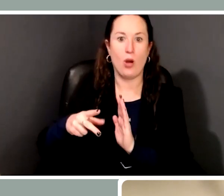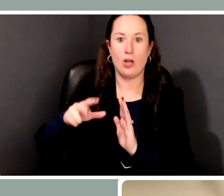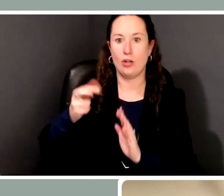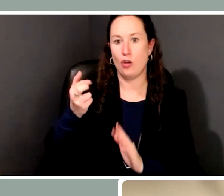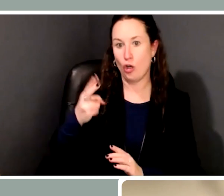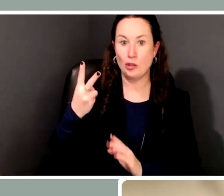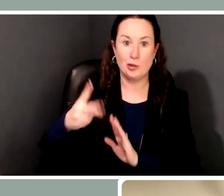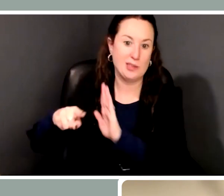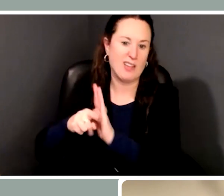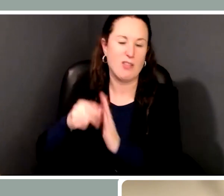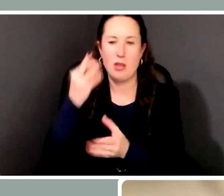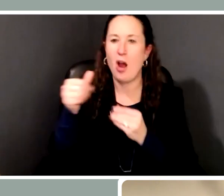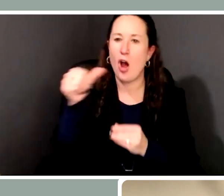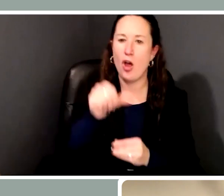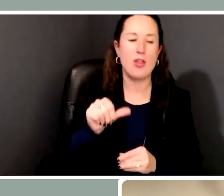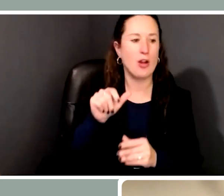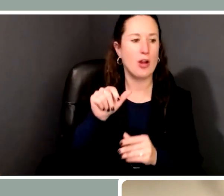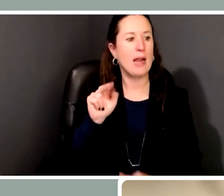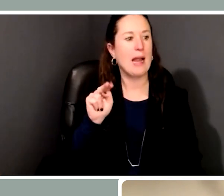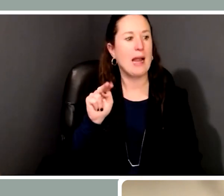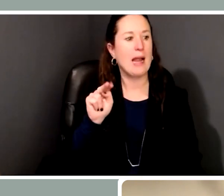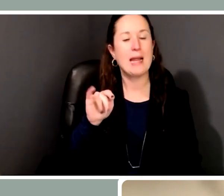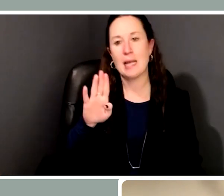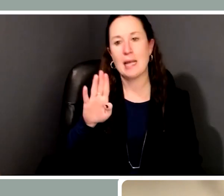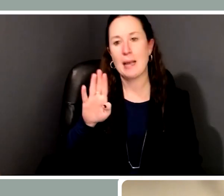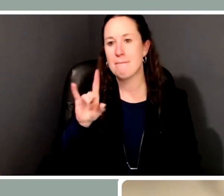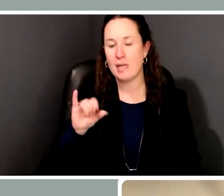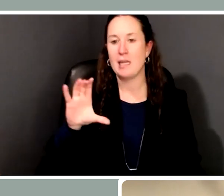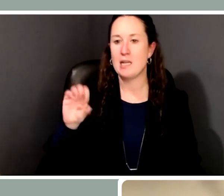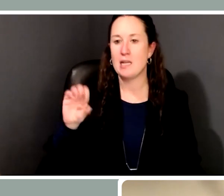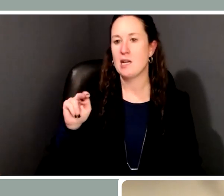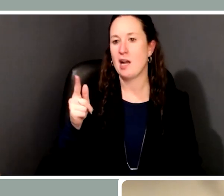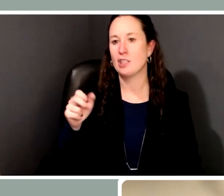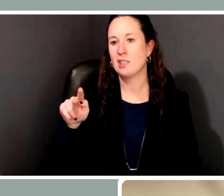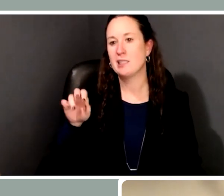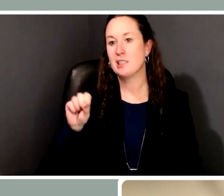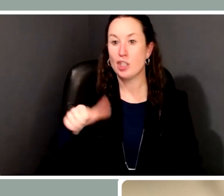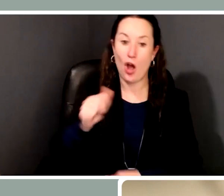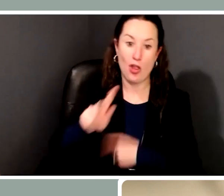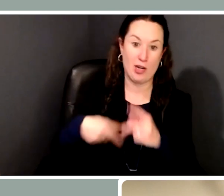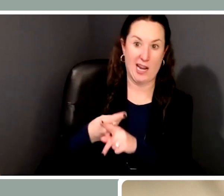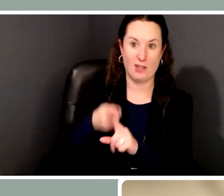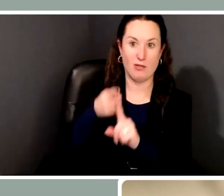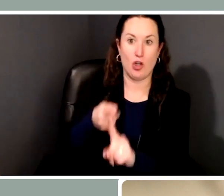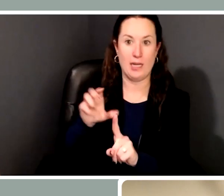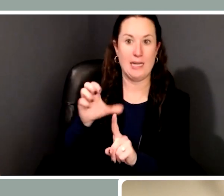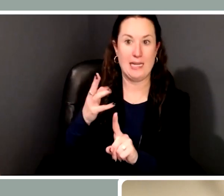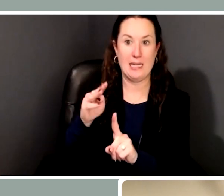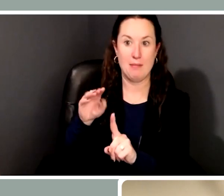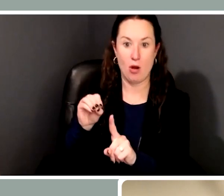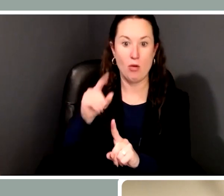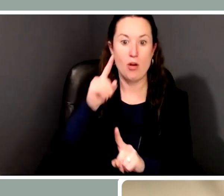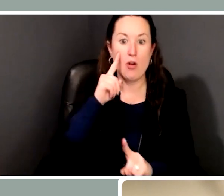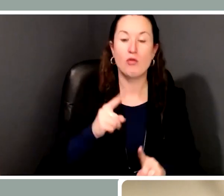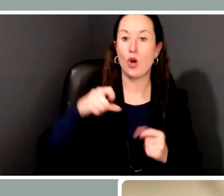drug conjugates, which are a version of chemotherapy, just a targeted chemotherapy. So in hormone receptor